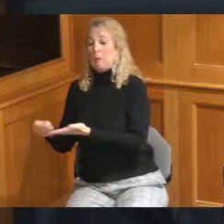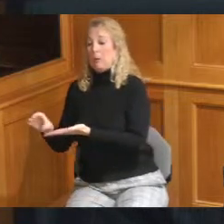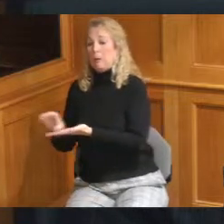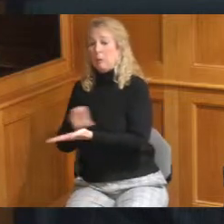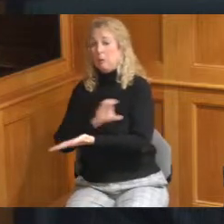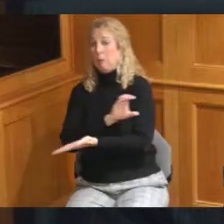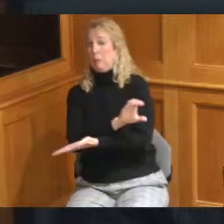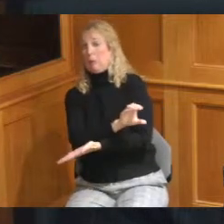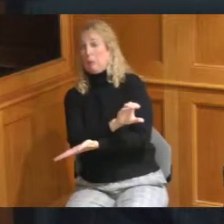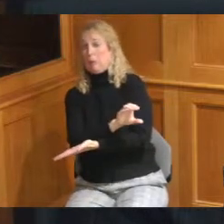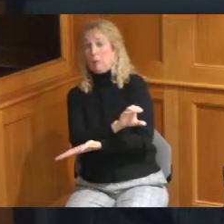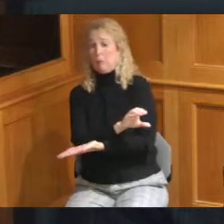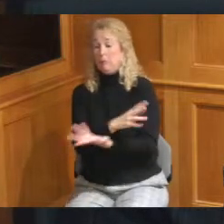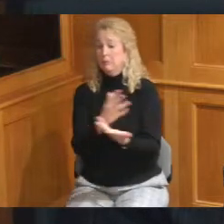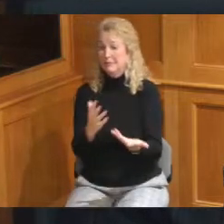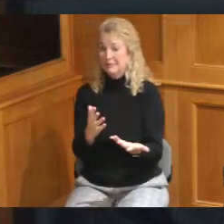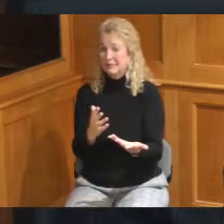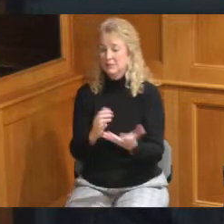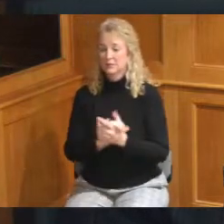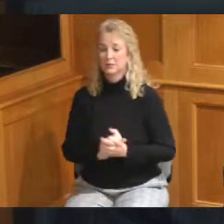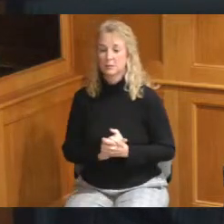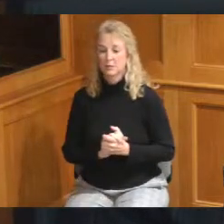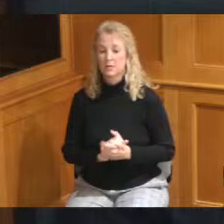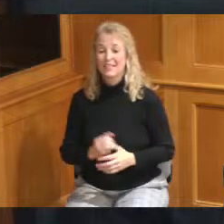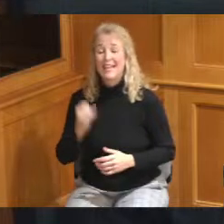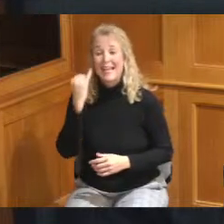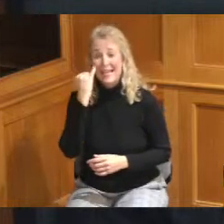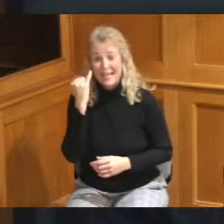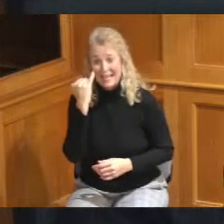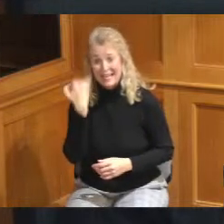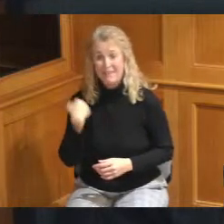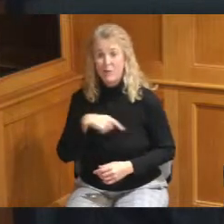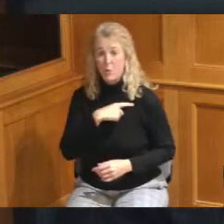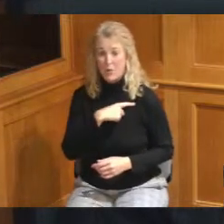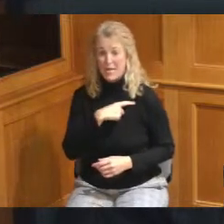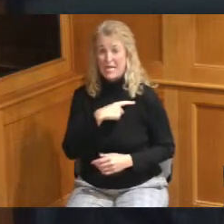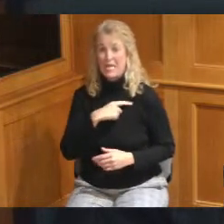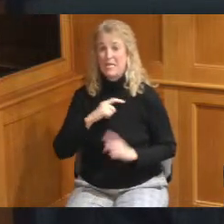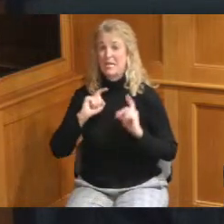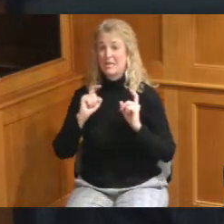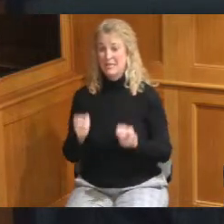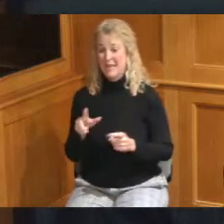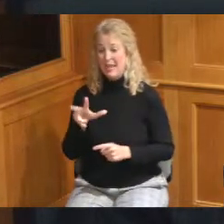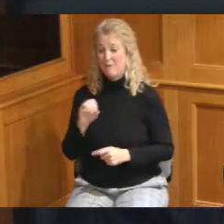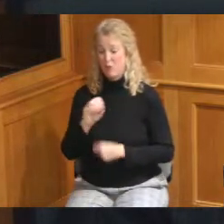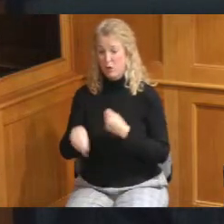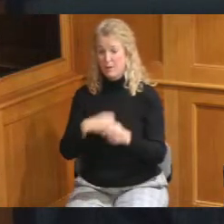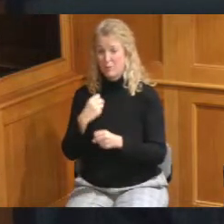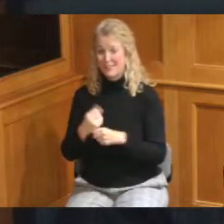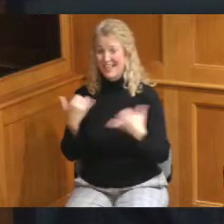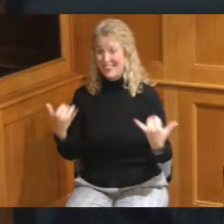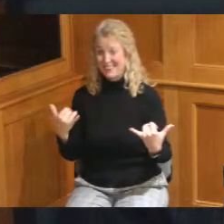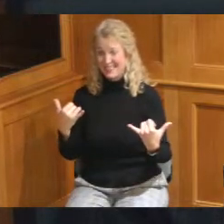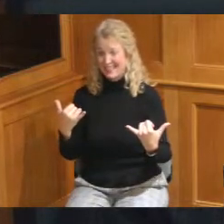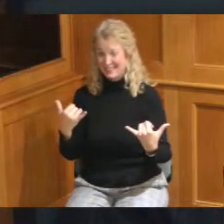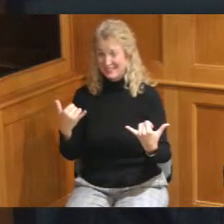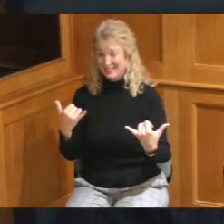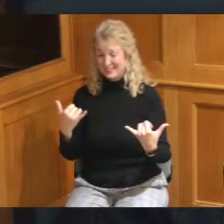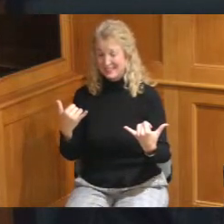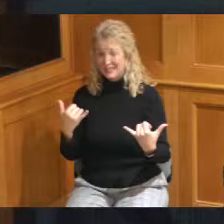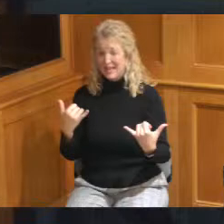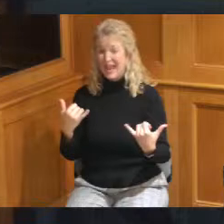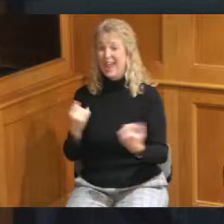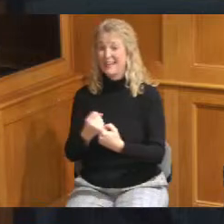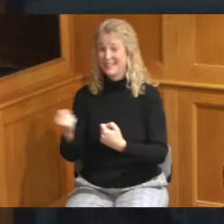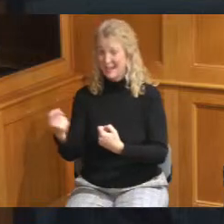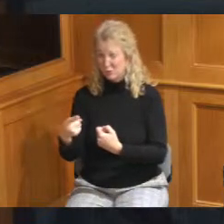through the stadium fund. If we did 30% this year and in the